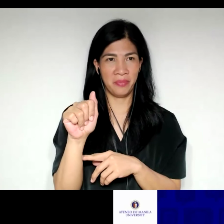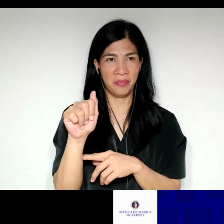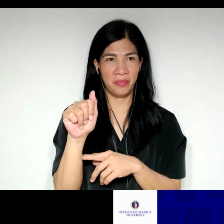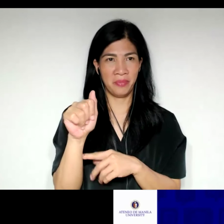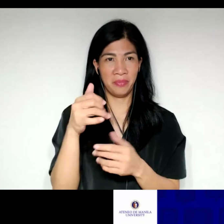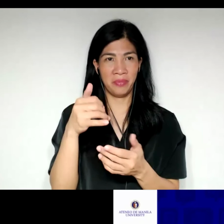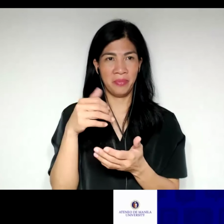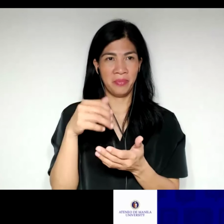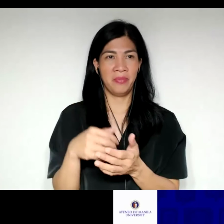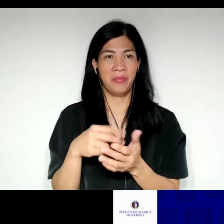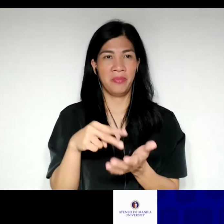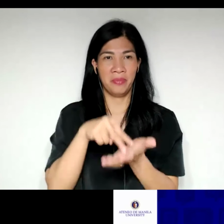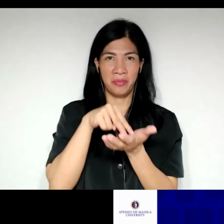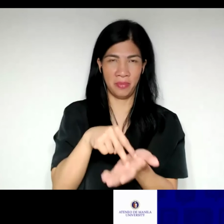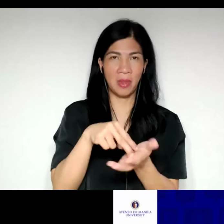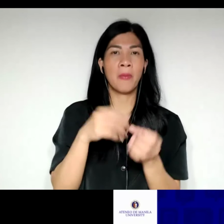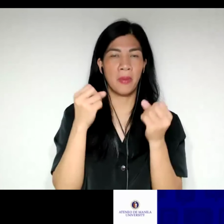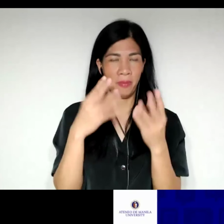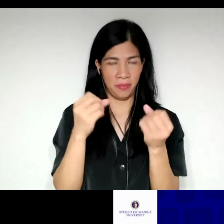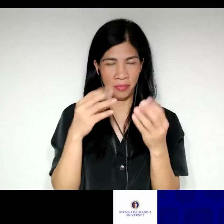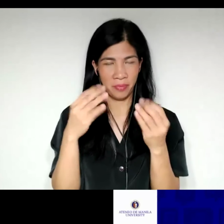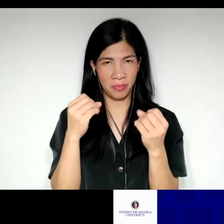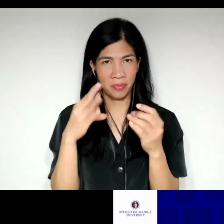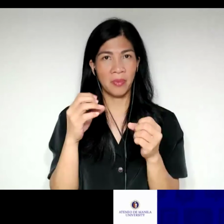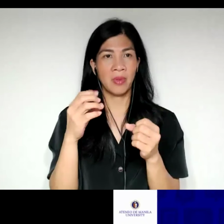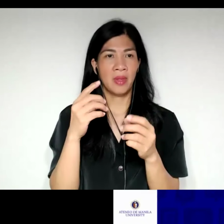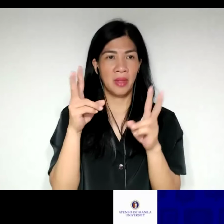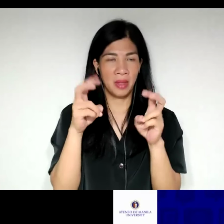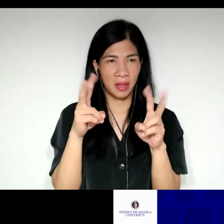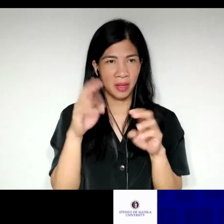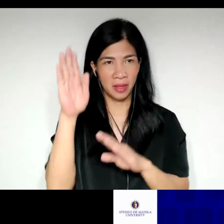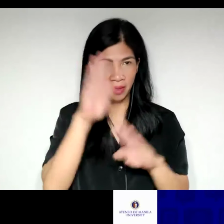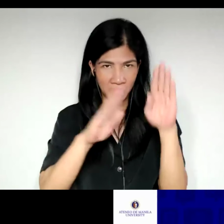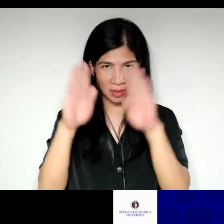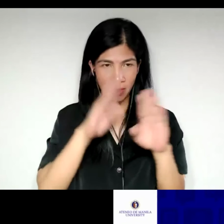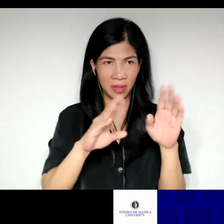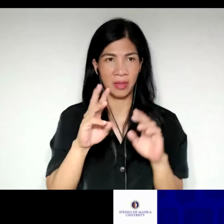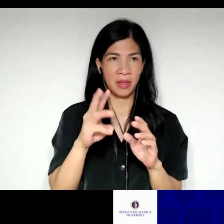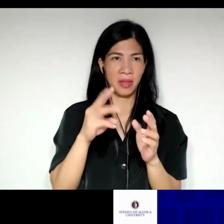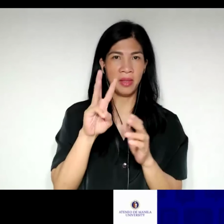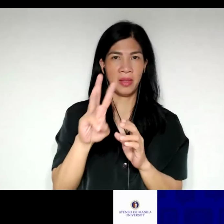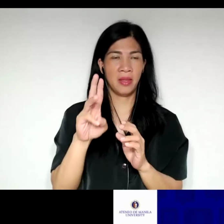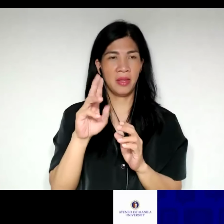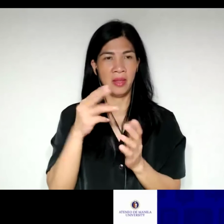a lot of issues still has to be addressed for renewable energy, particularly waste. That's number one